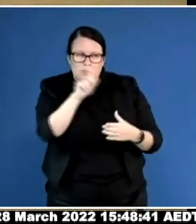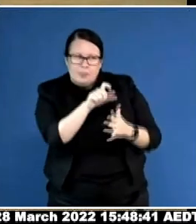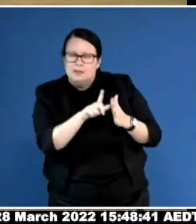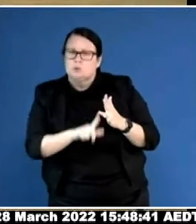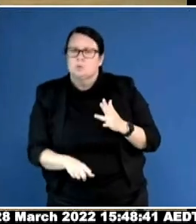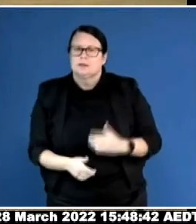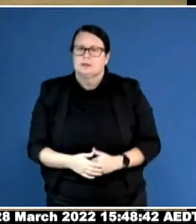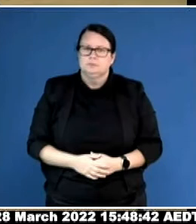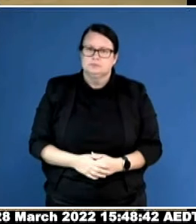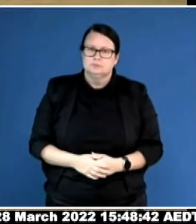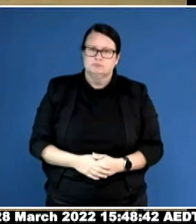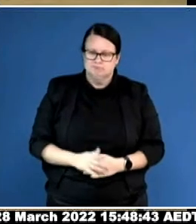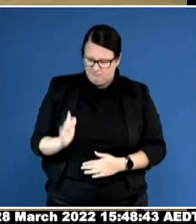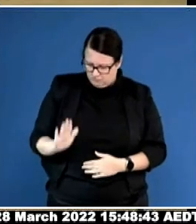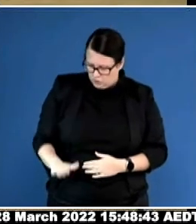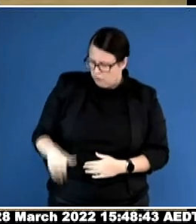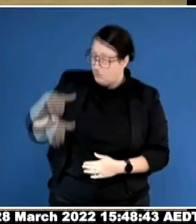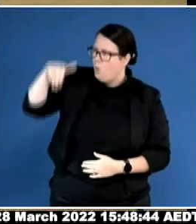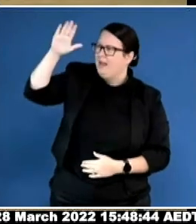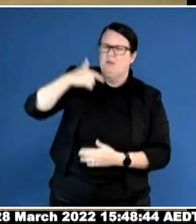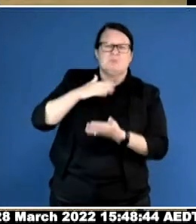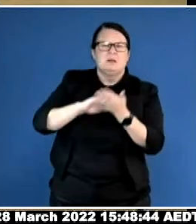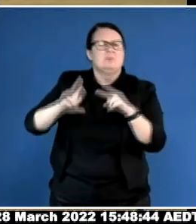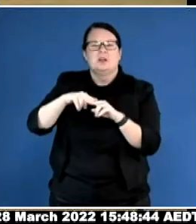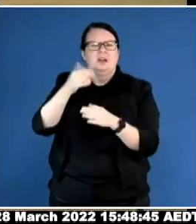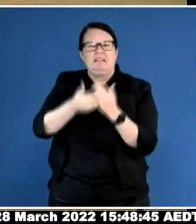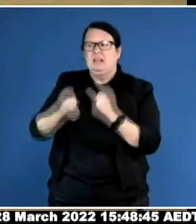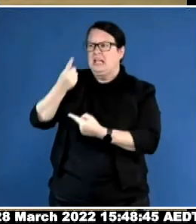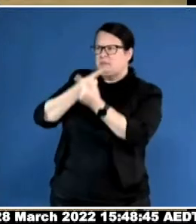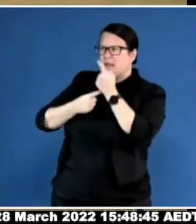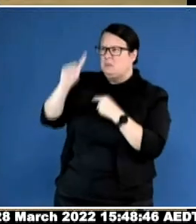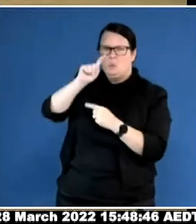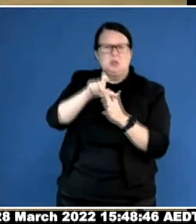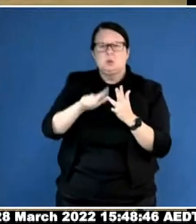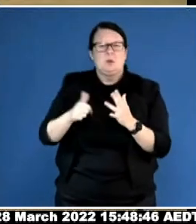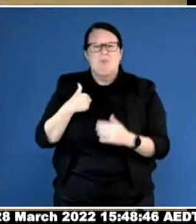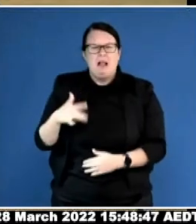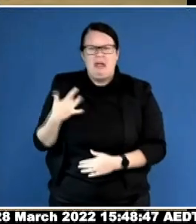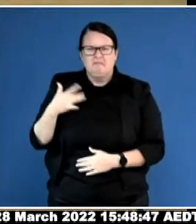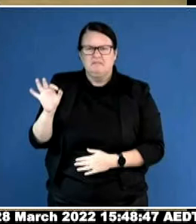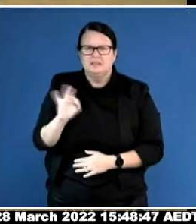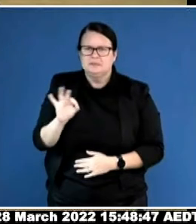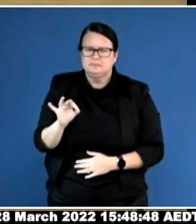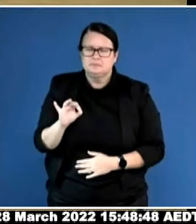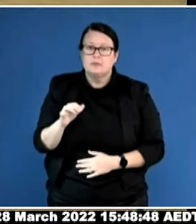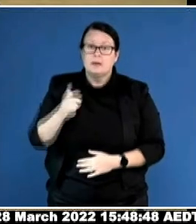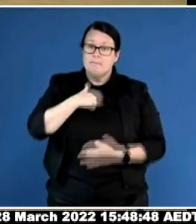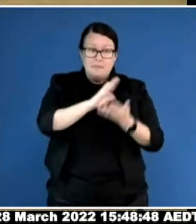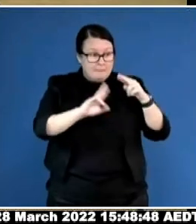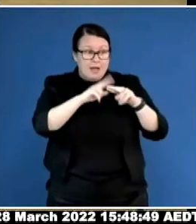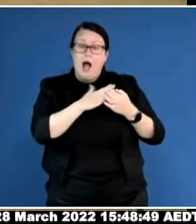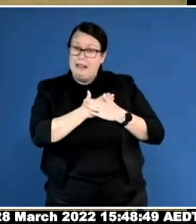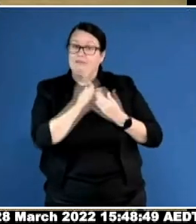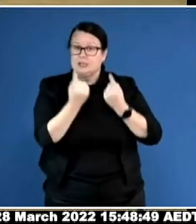got much guidance on dating and relationships from my parents. As role models, my parents loved each other, but my mother's days were spent attending